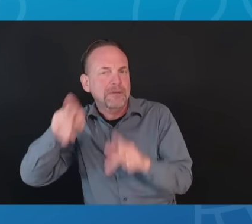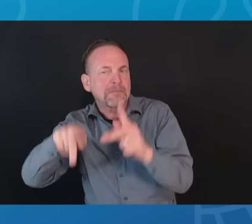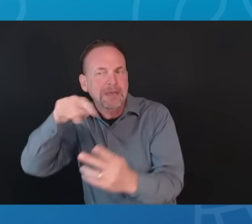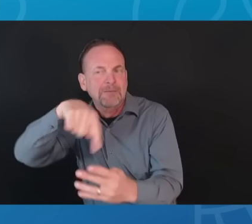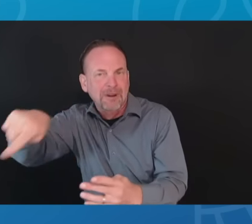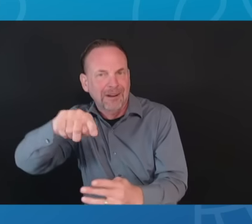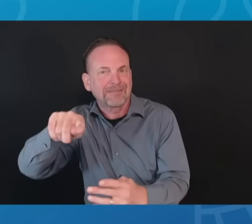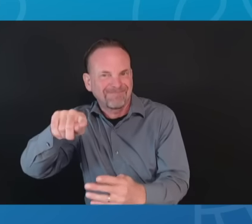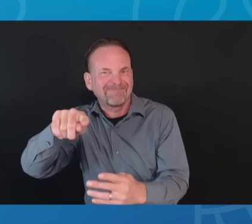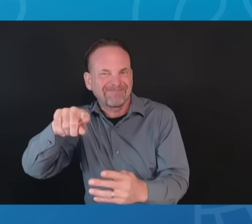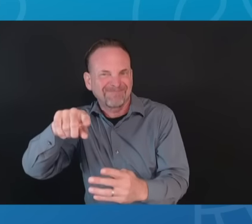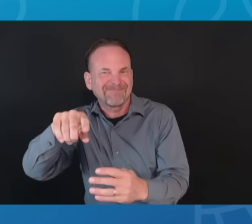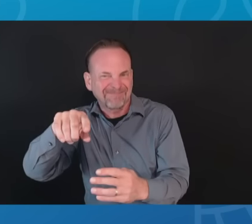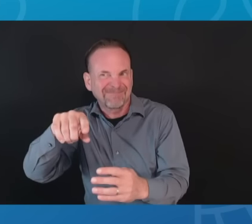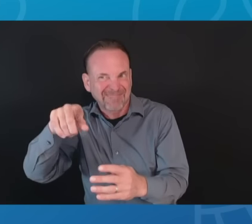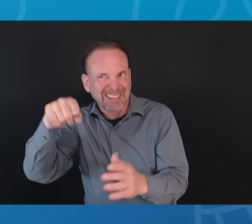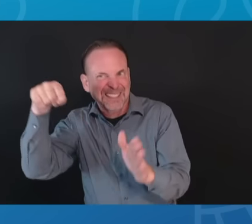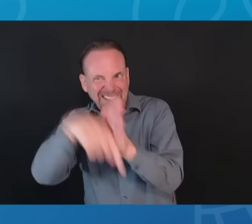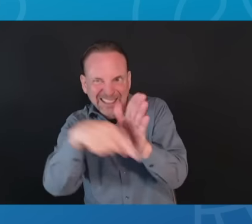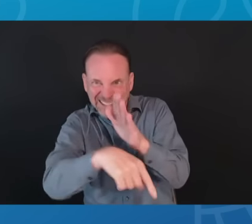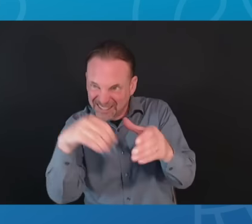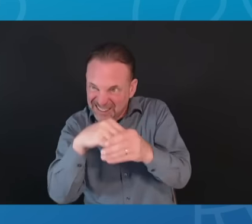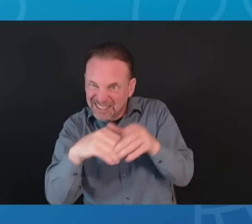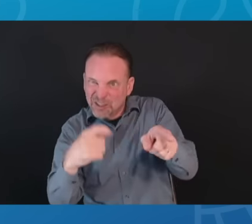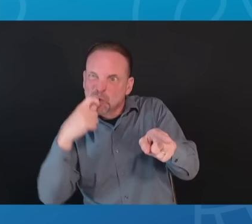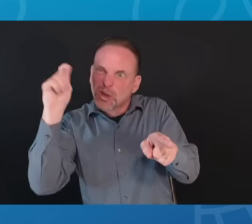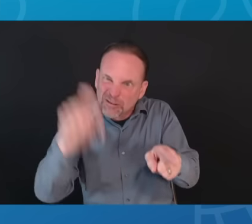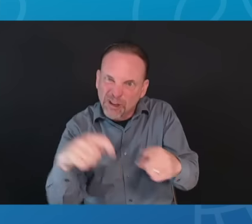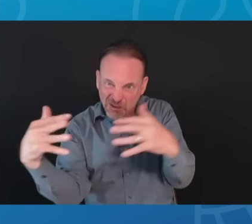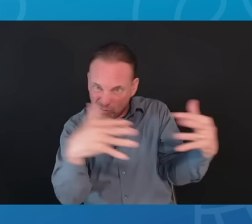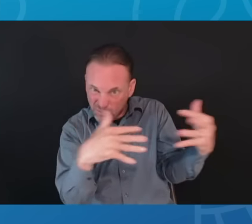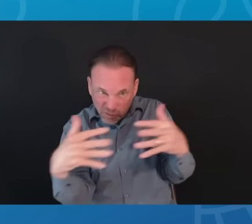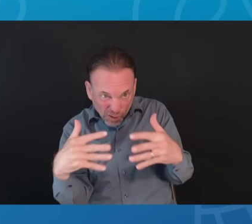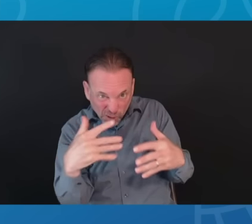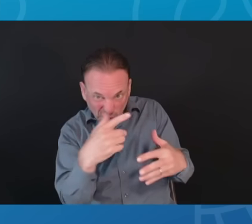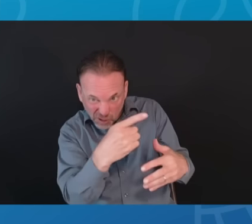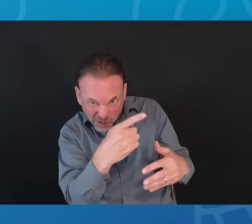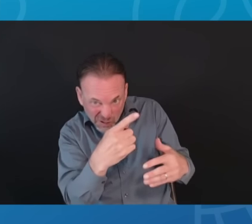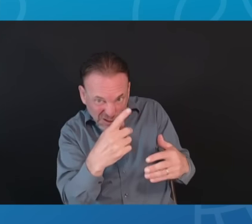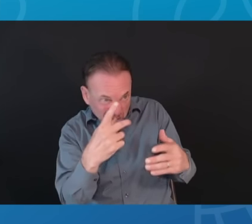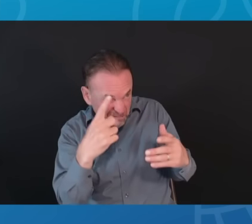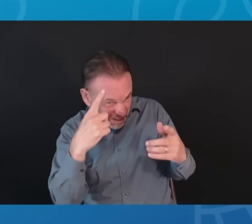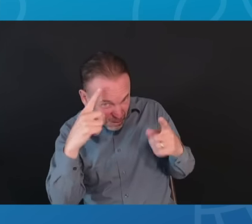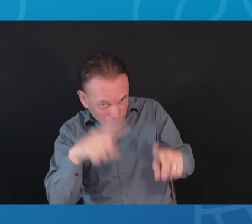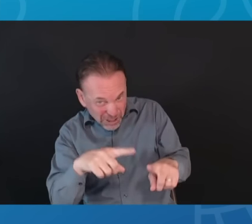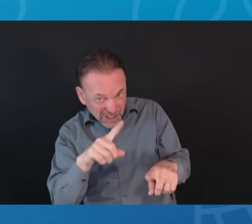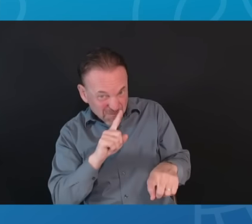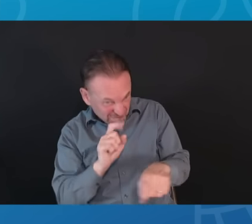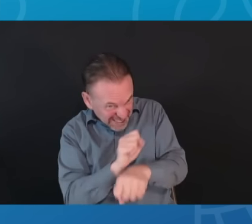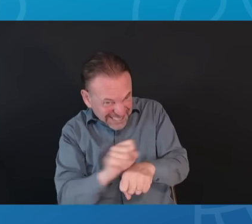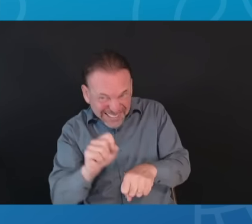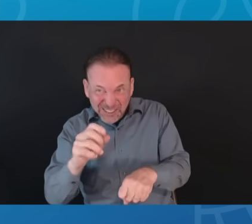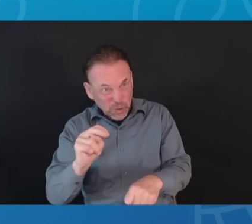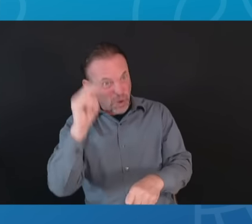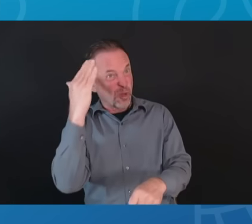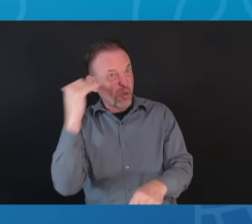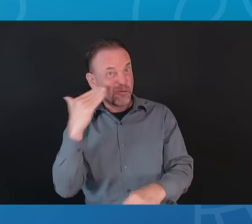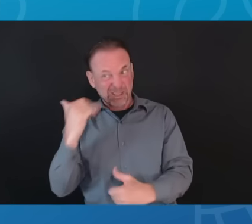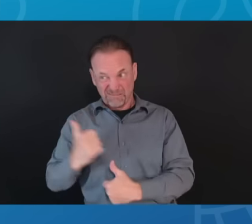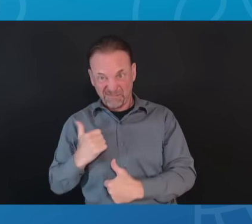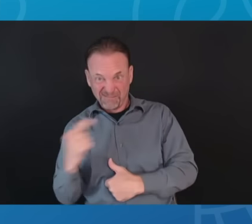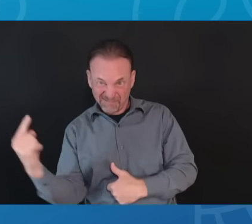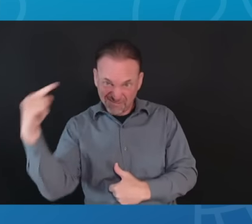any assessment as to if North Koreans are fighting for Russia? Let me take that one back and get you an answer, and then Humairun will wrap for the day. Matt, just something that